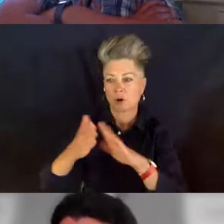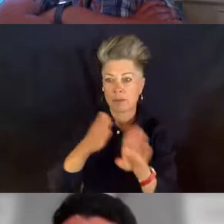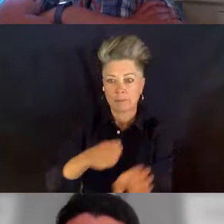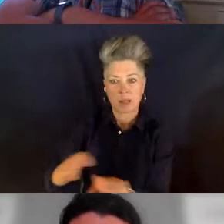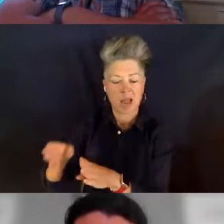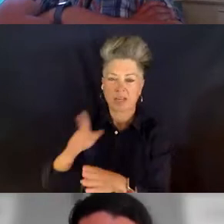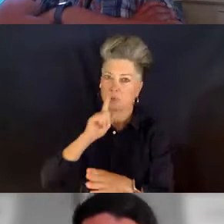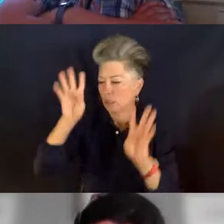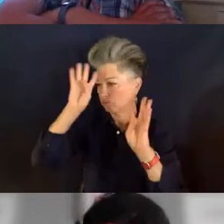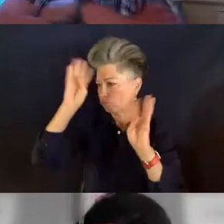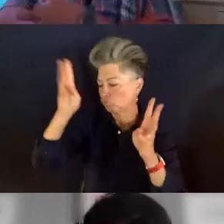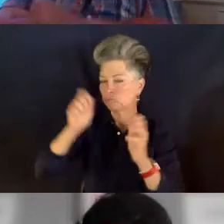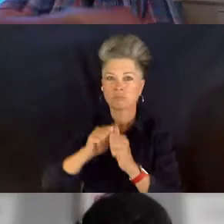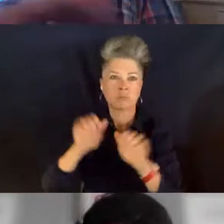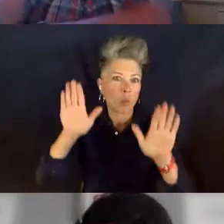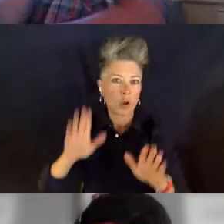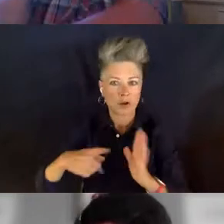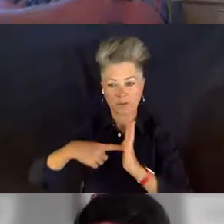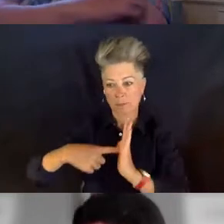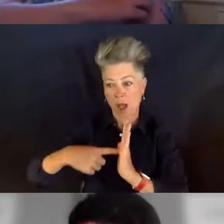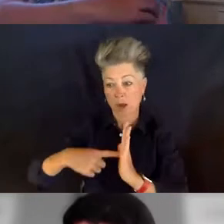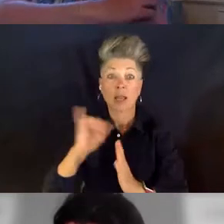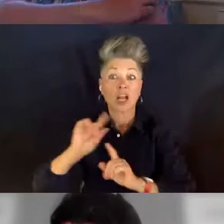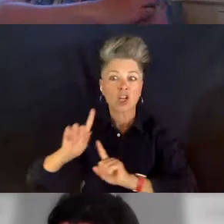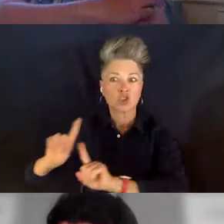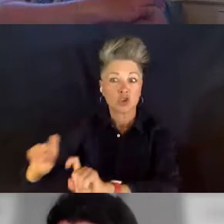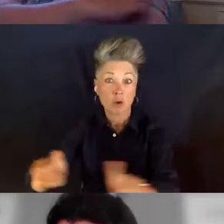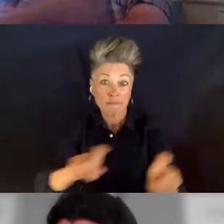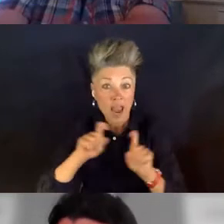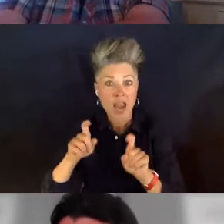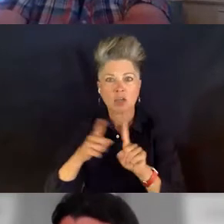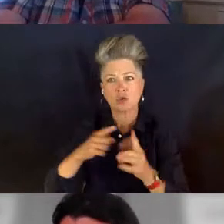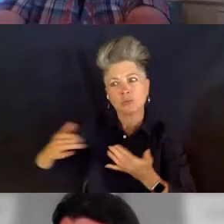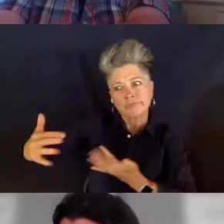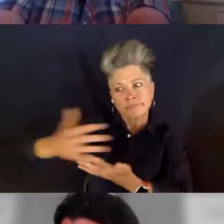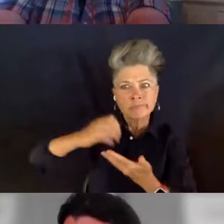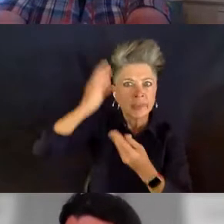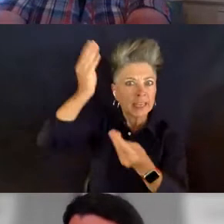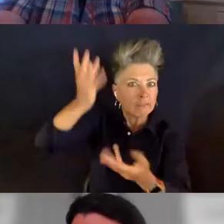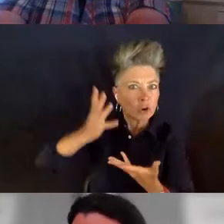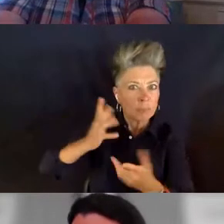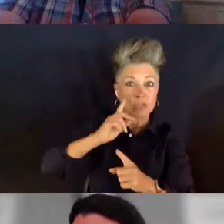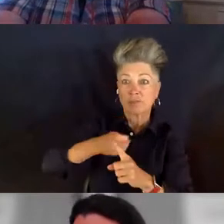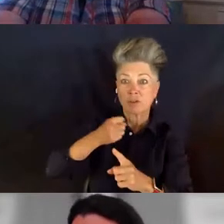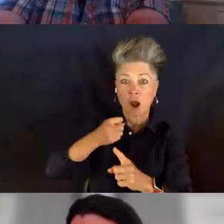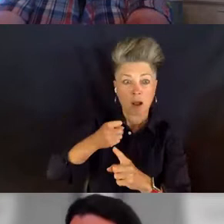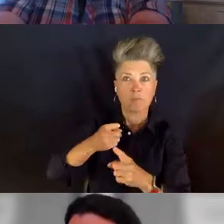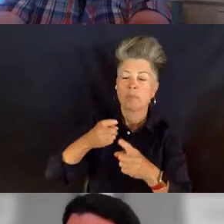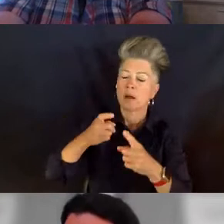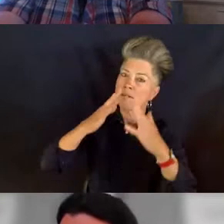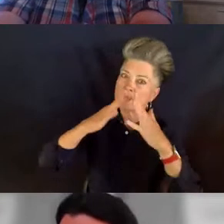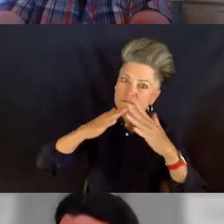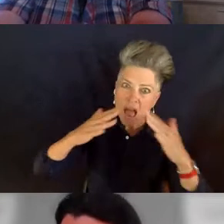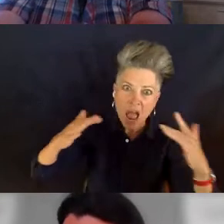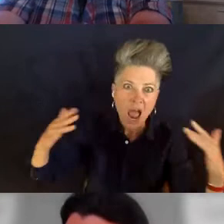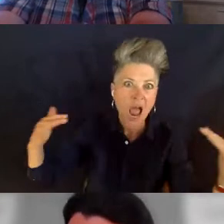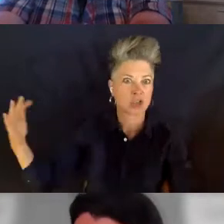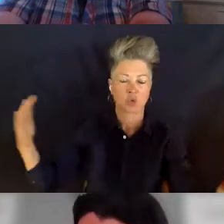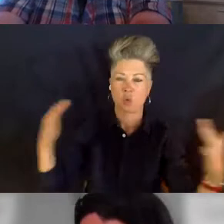model, like a survey model, to get information from a vast array of zip